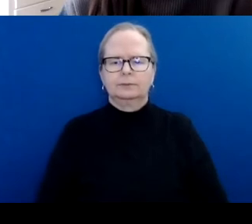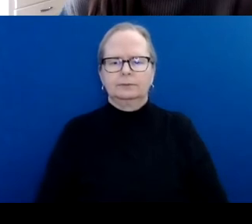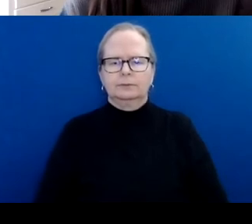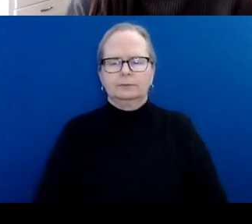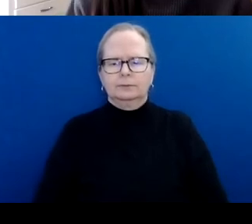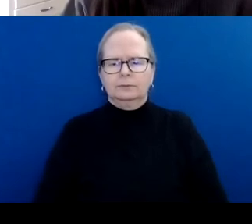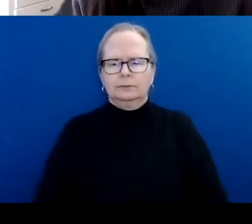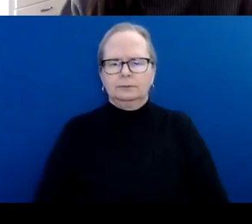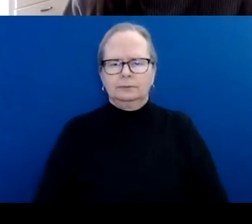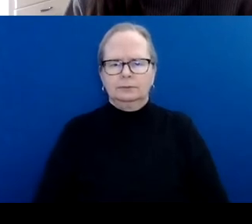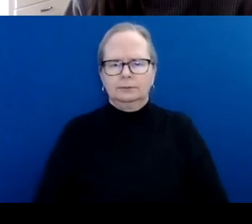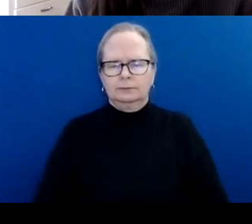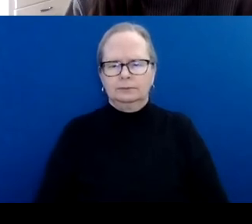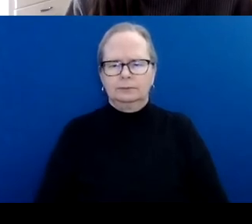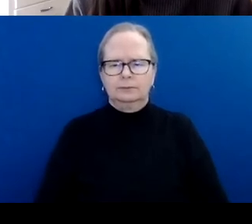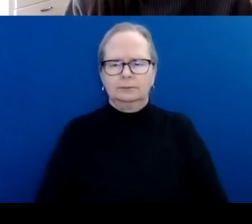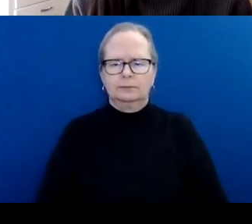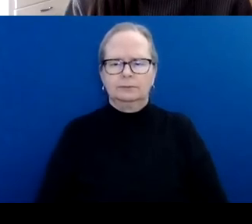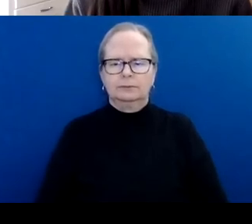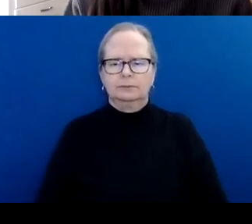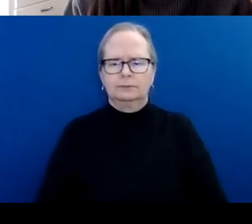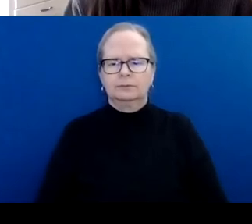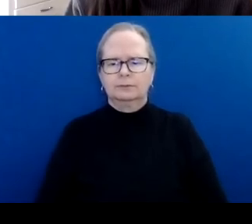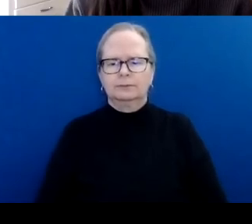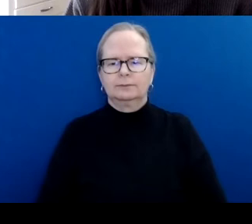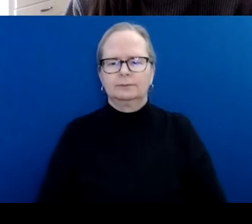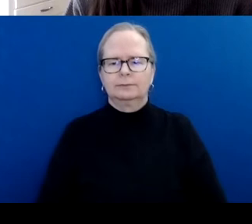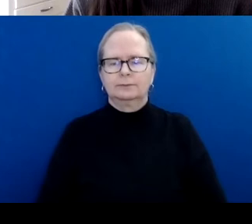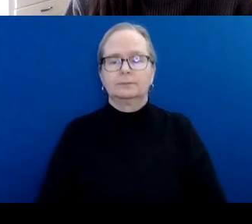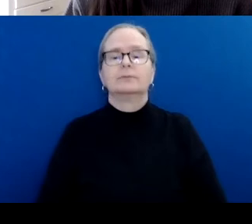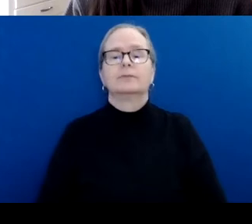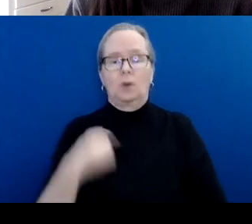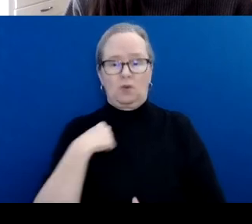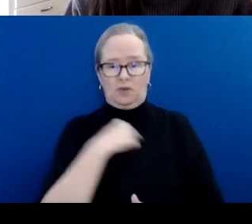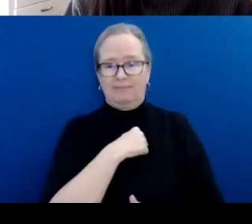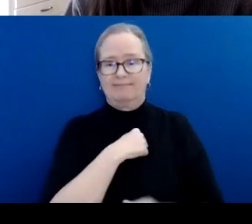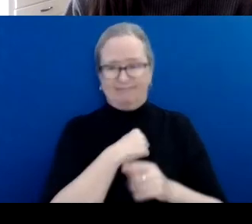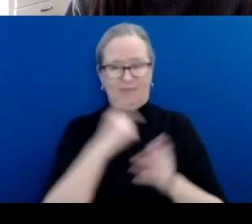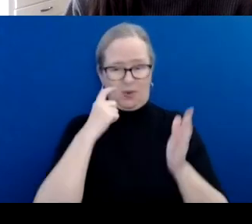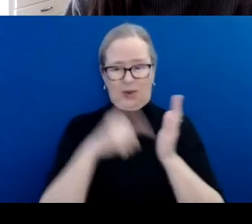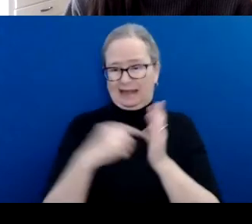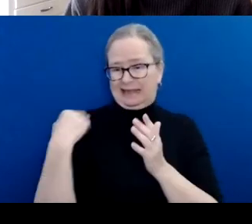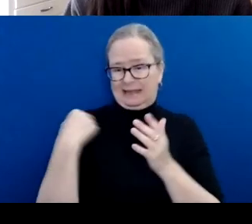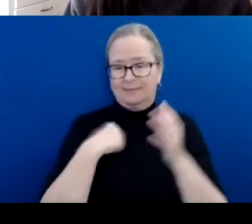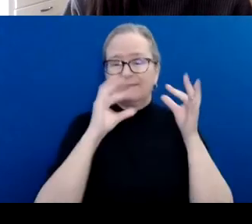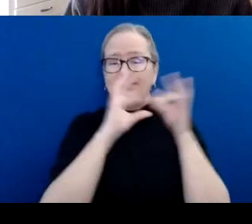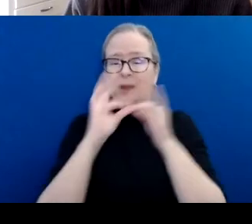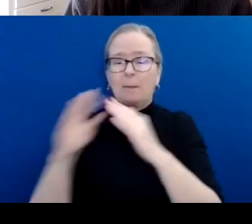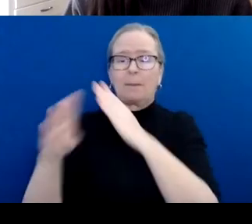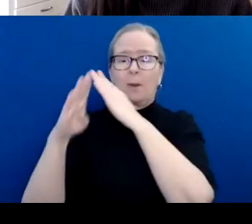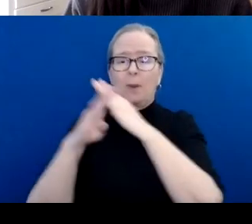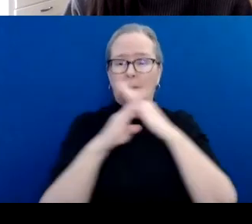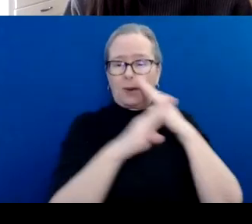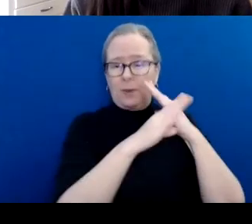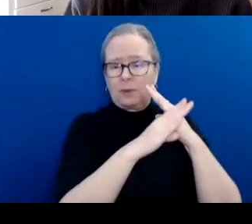In recognition of some of the barriers I mentioned, we will work one-on-one with applicants to develop accommodations